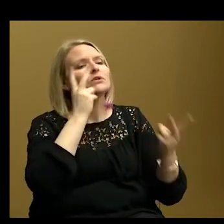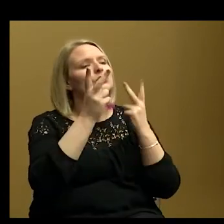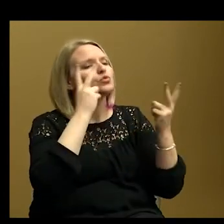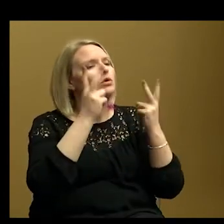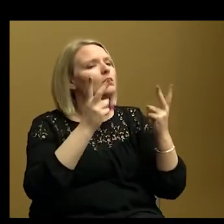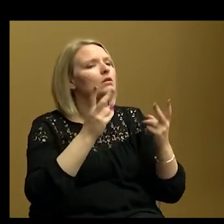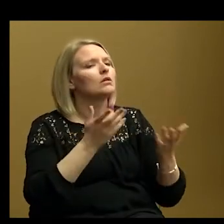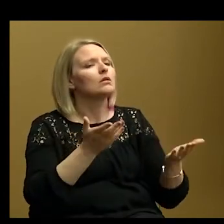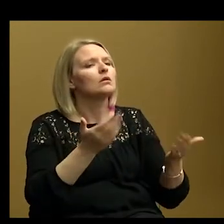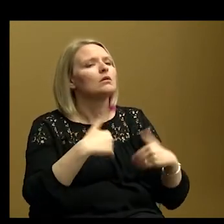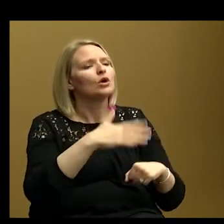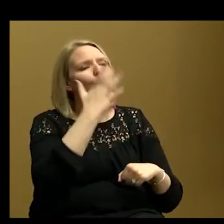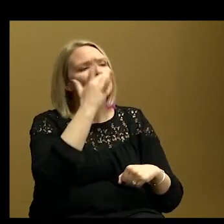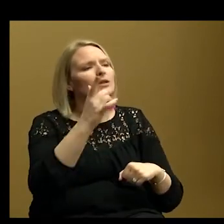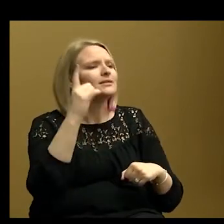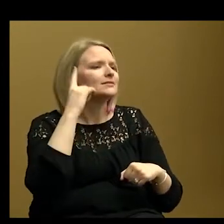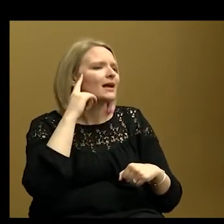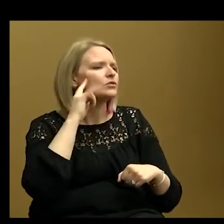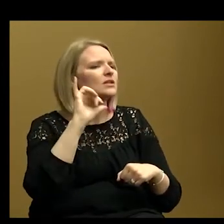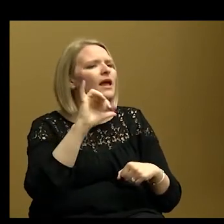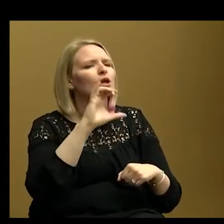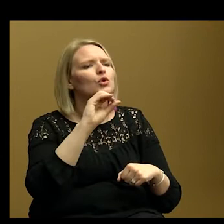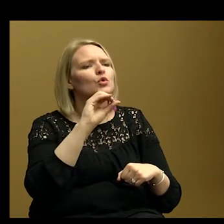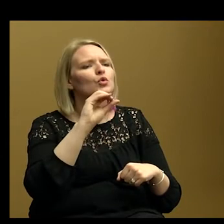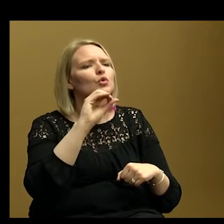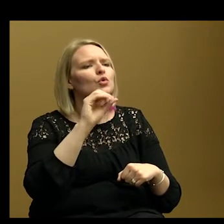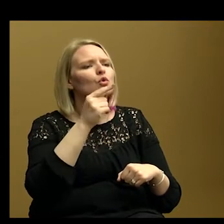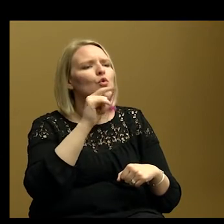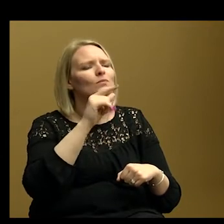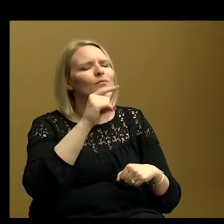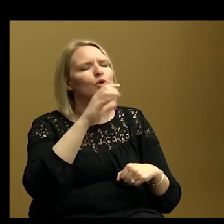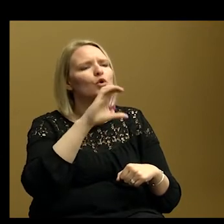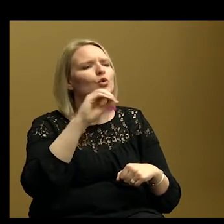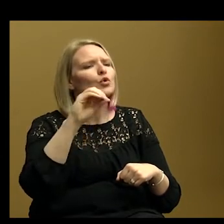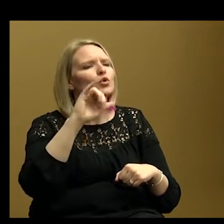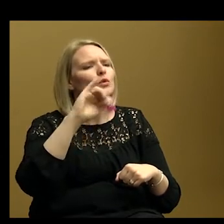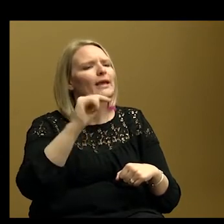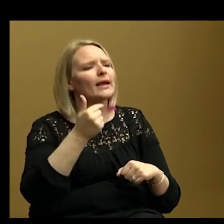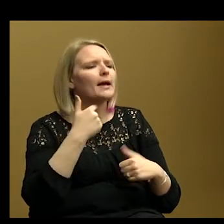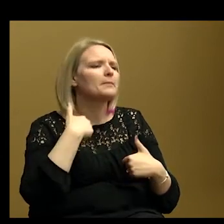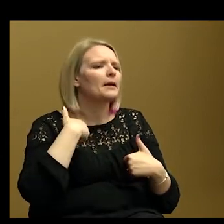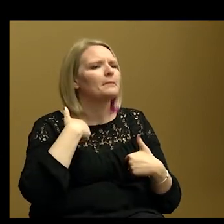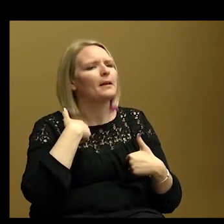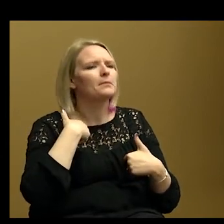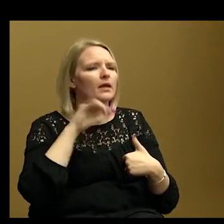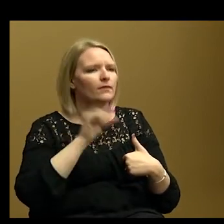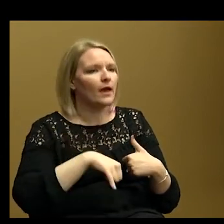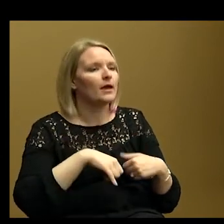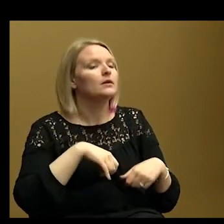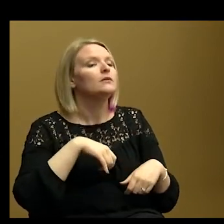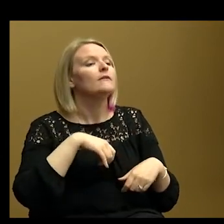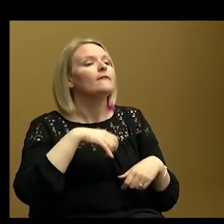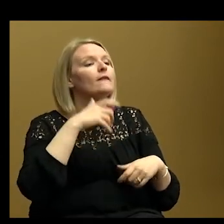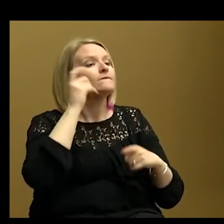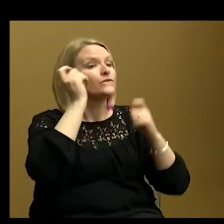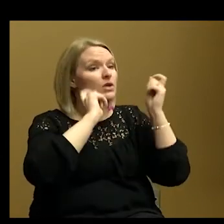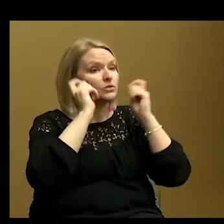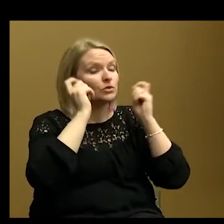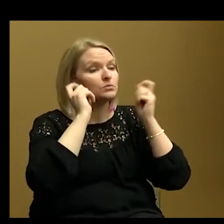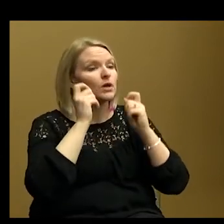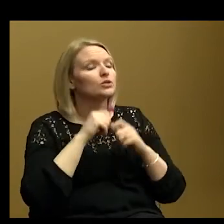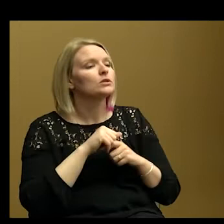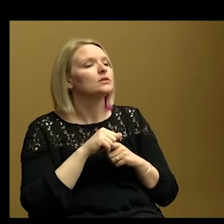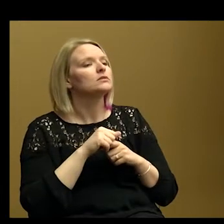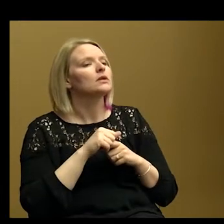early sounds like cooing, crying, those kind of sounds, facial expressions, and